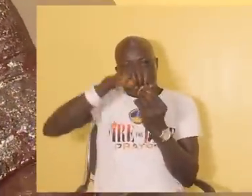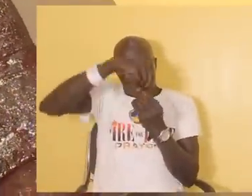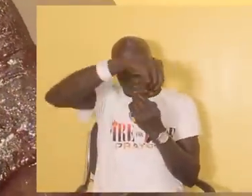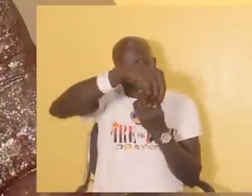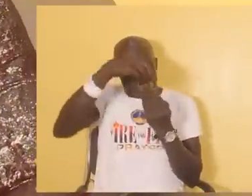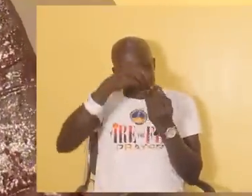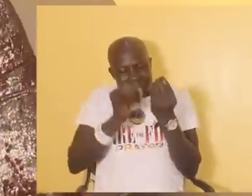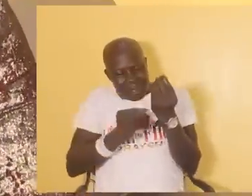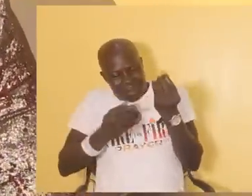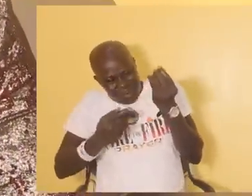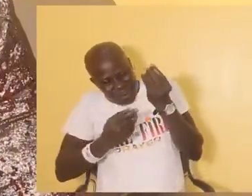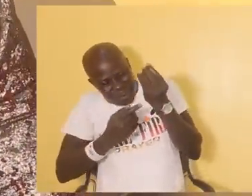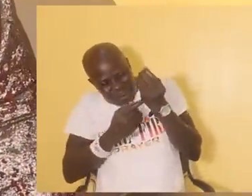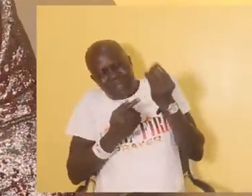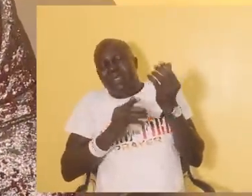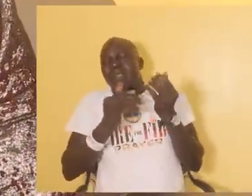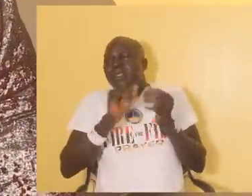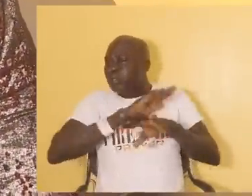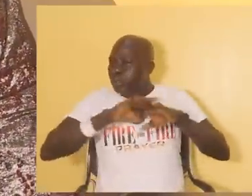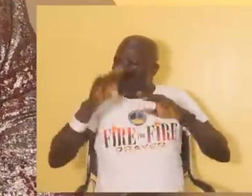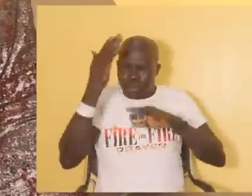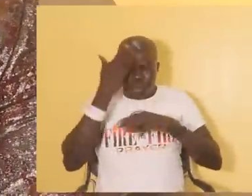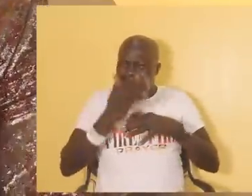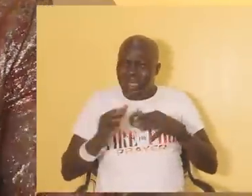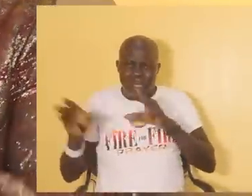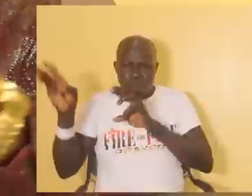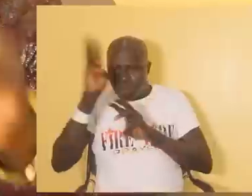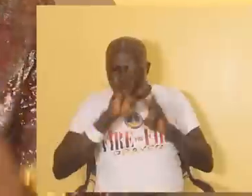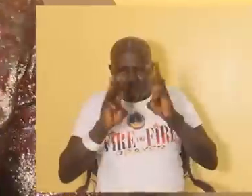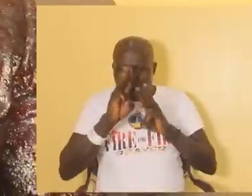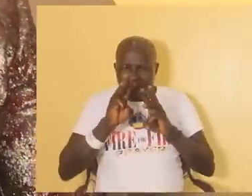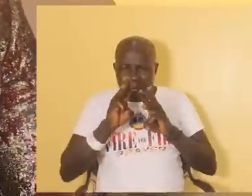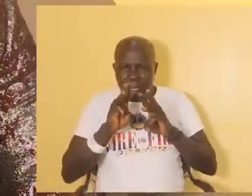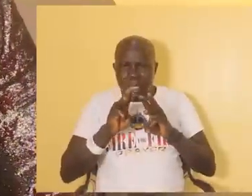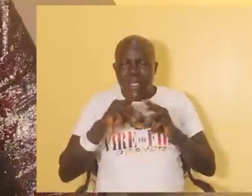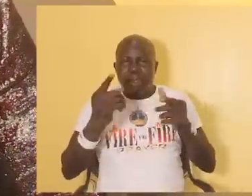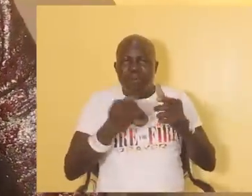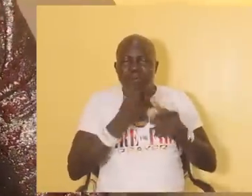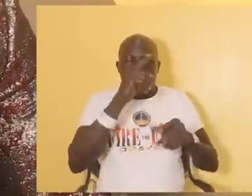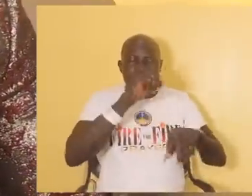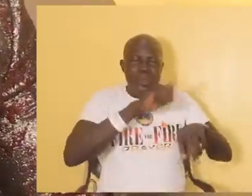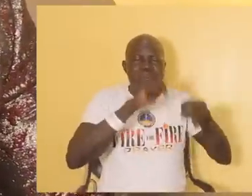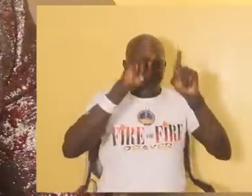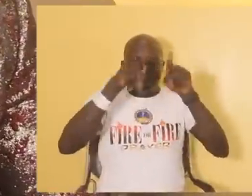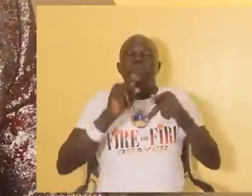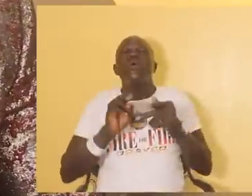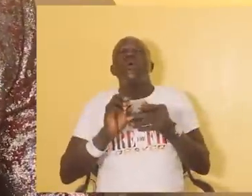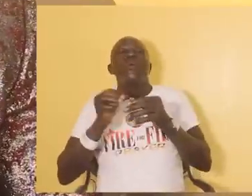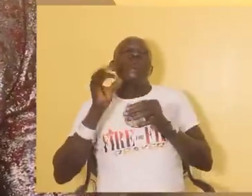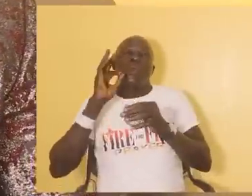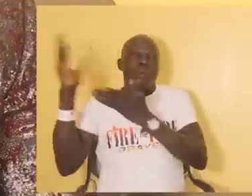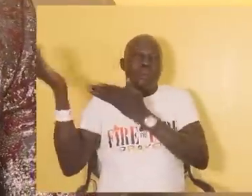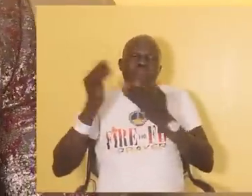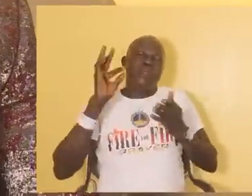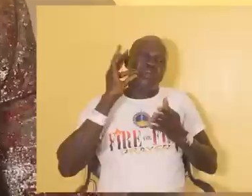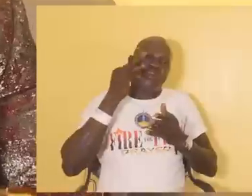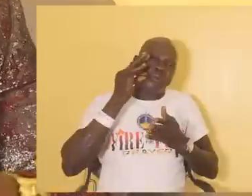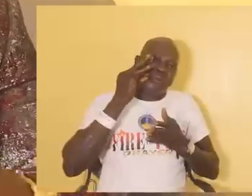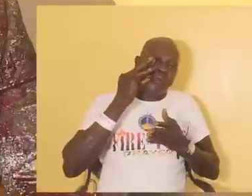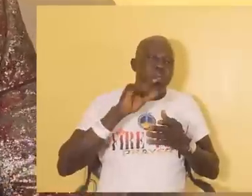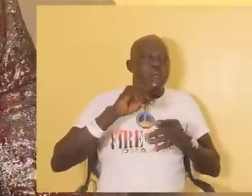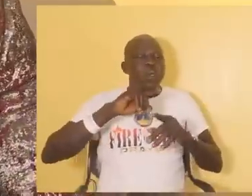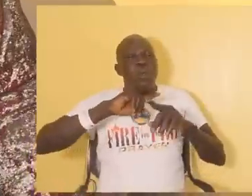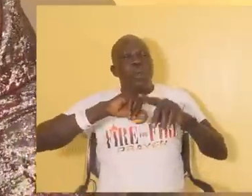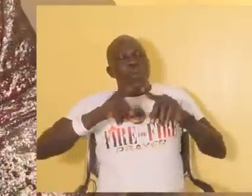reject. Ti mọ̀ pé ń kanjú. You don't know that there are years. Tẹ́lẹ̀ kejì ṣe dada tiẹ̀ ò ṣe dada. And the second person bear fruit and ripe. Gbogbo yín kan